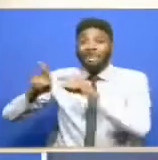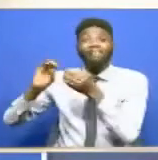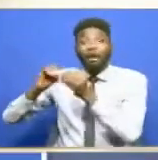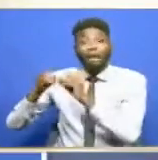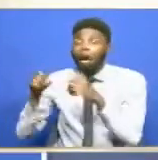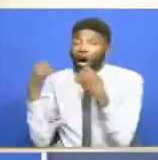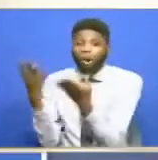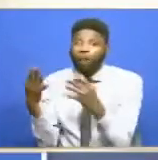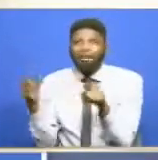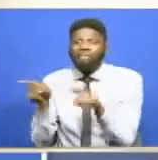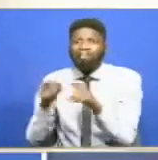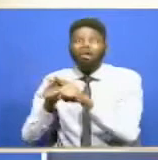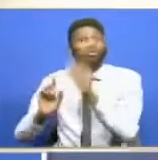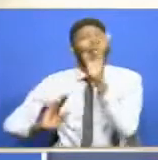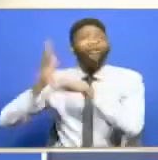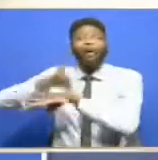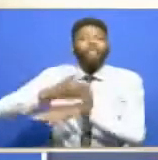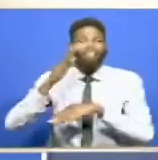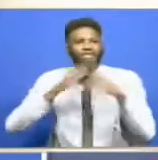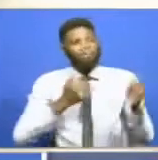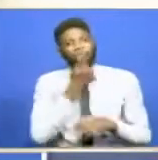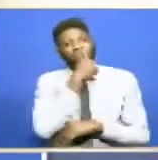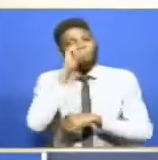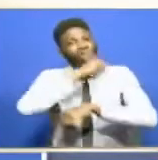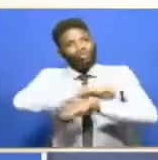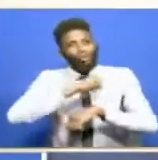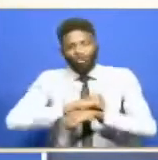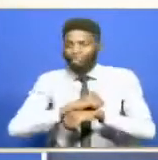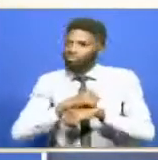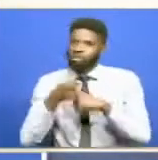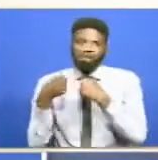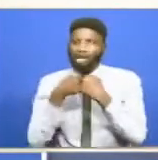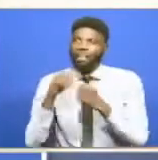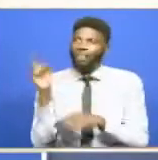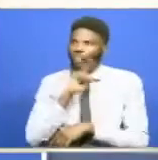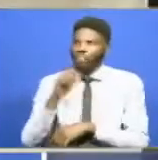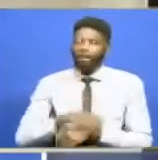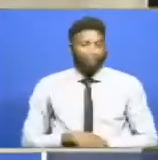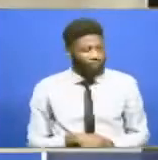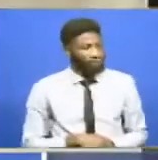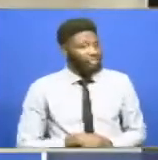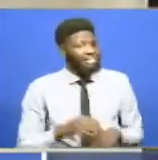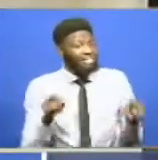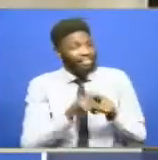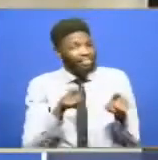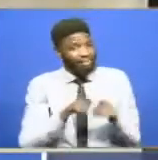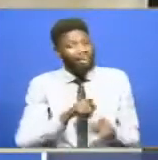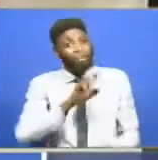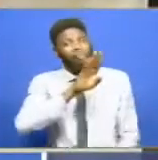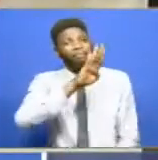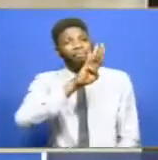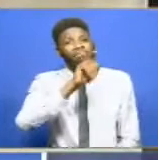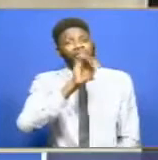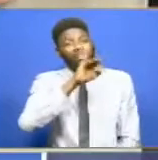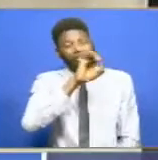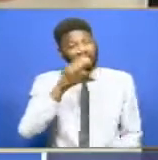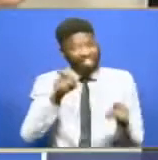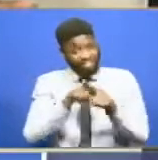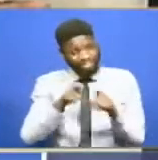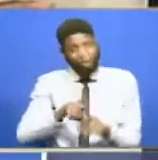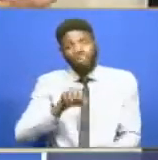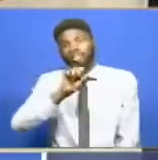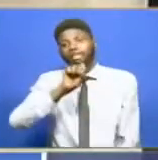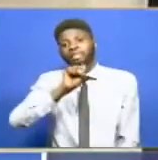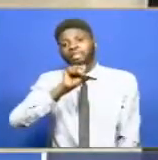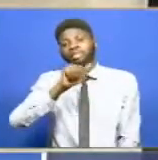of a private school, so it's kind of squeezed. Yeah. And actually both Beatrice and Salome are based in Kibera. Yes. I forgot to